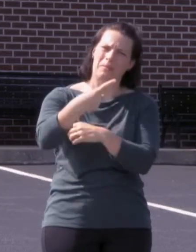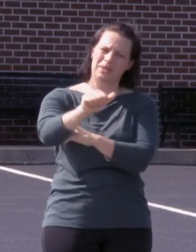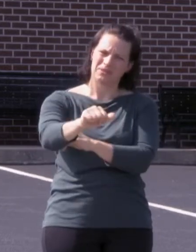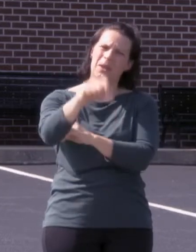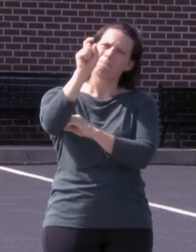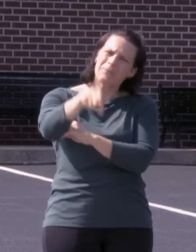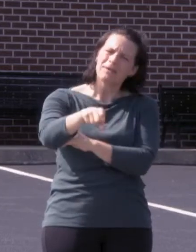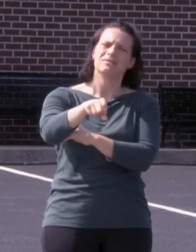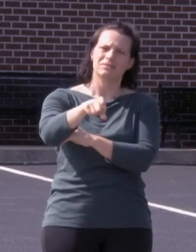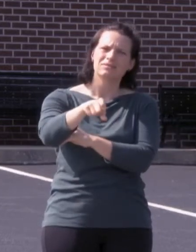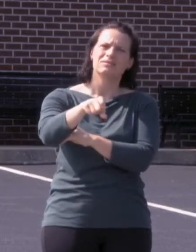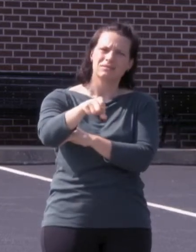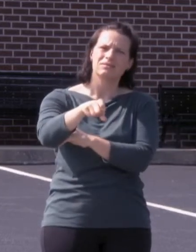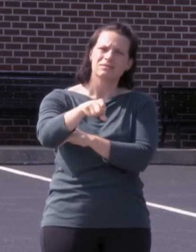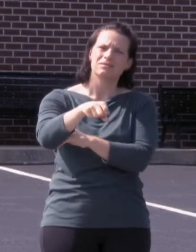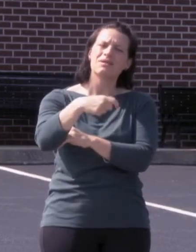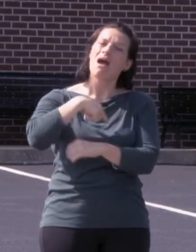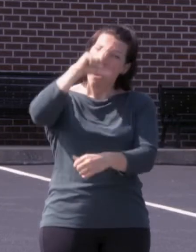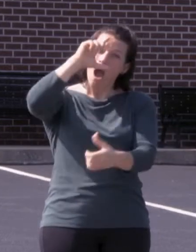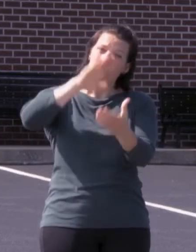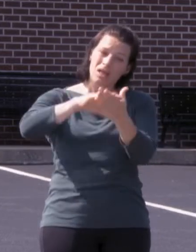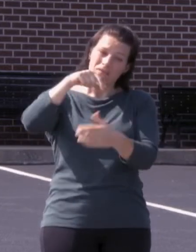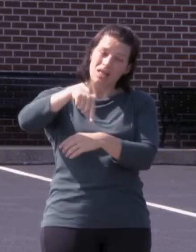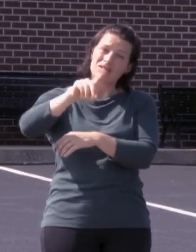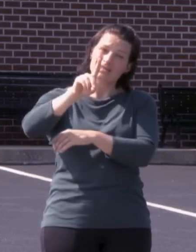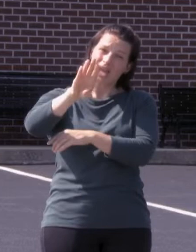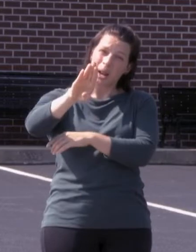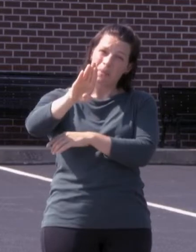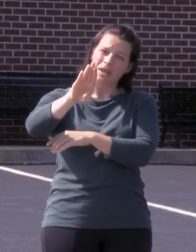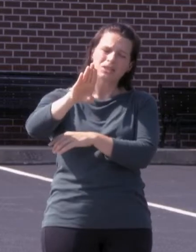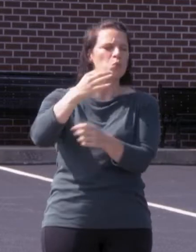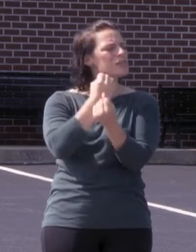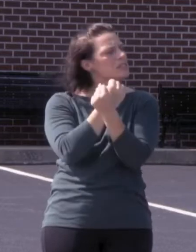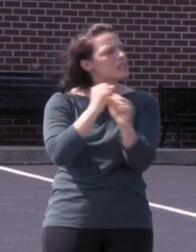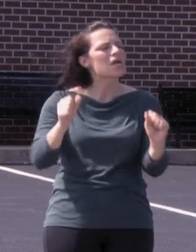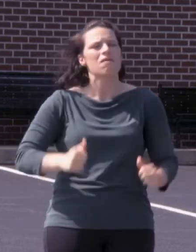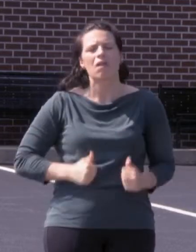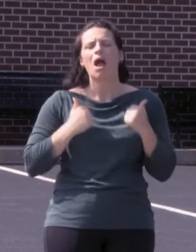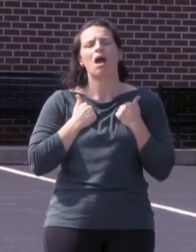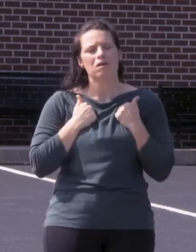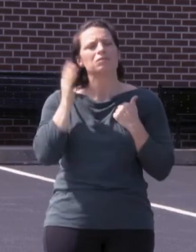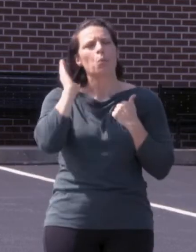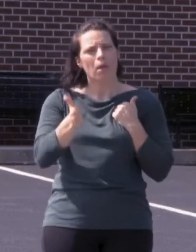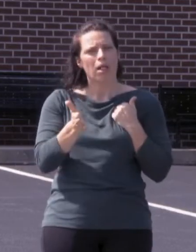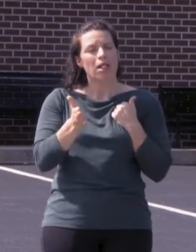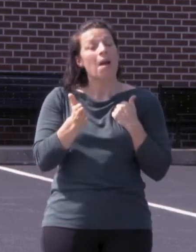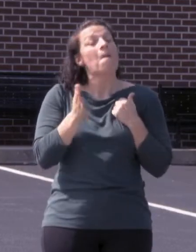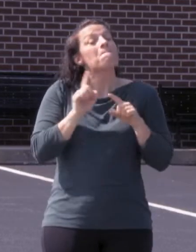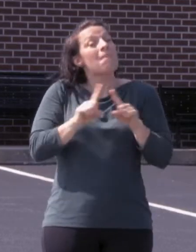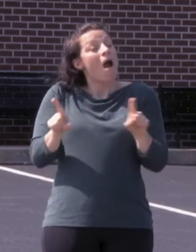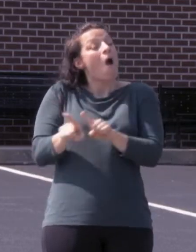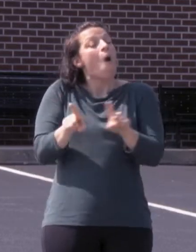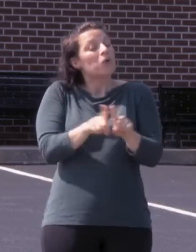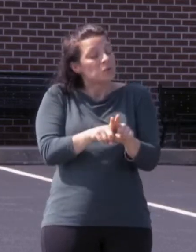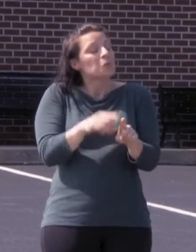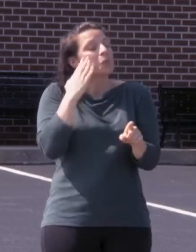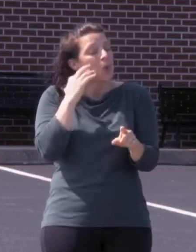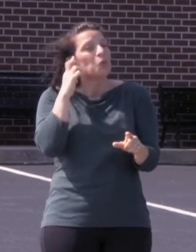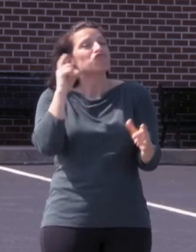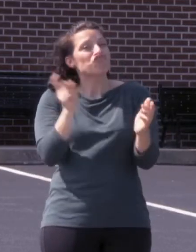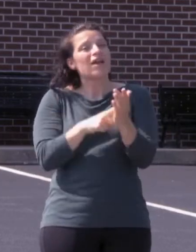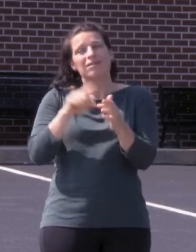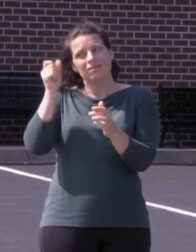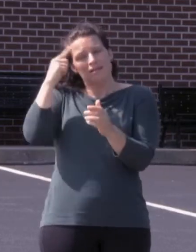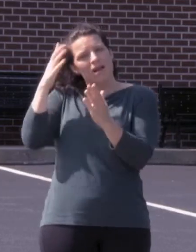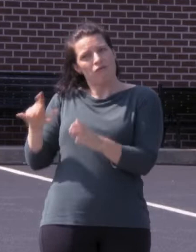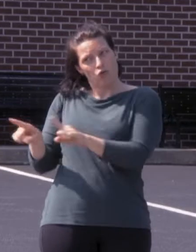Pennsylvania. I believe this database will save lives. But I also know and recognize, as the governor